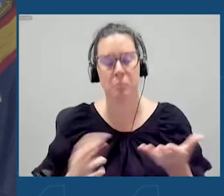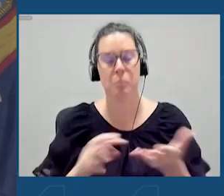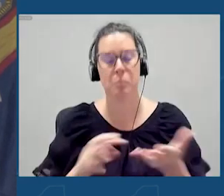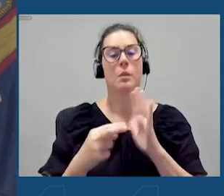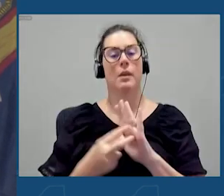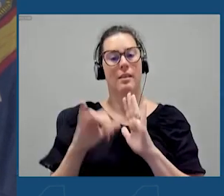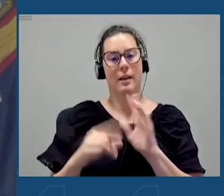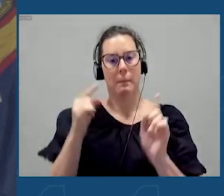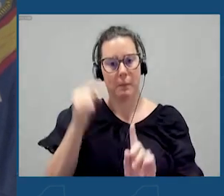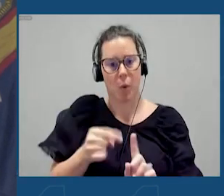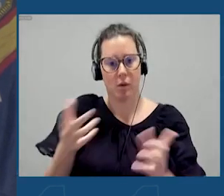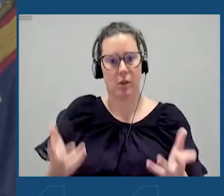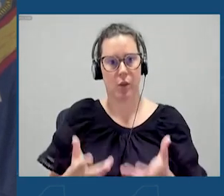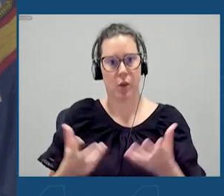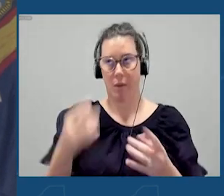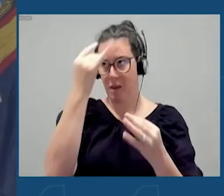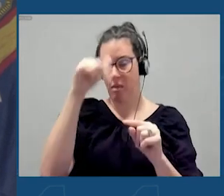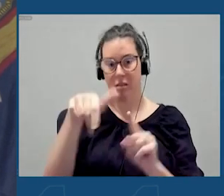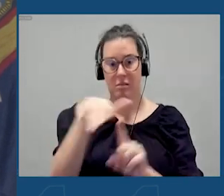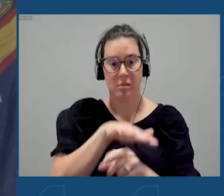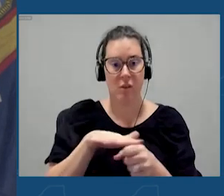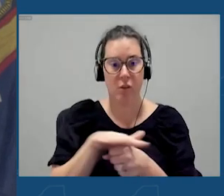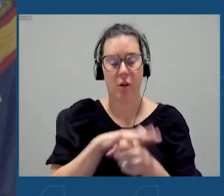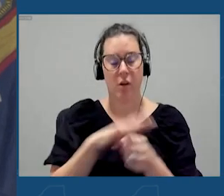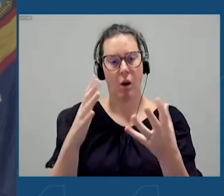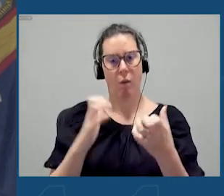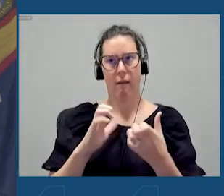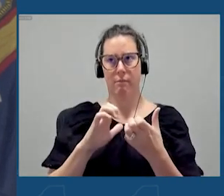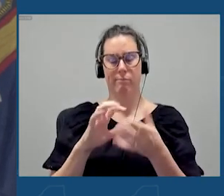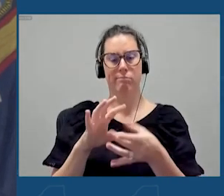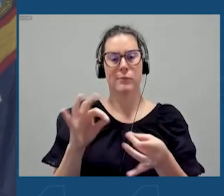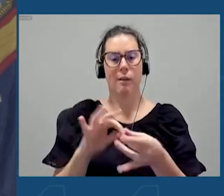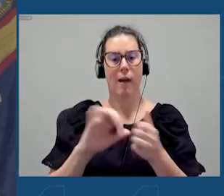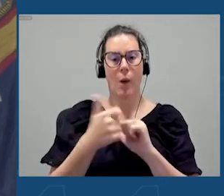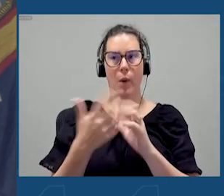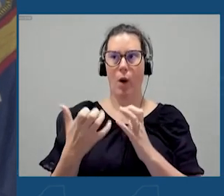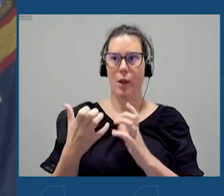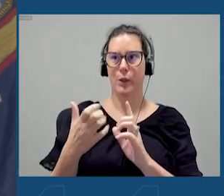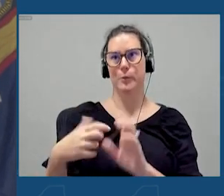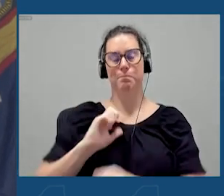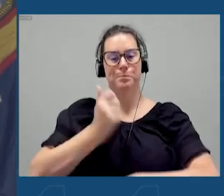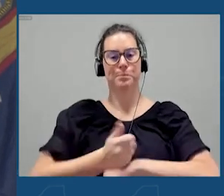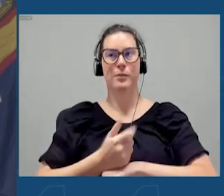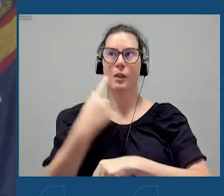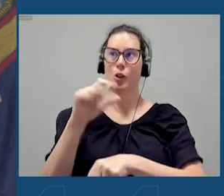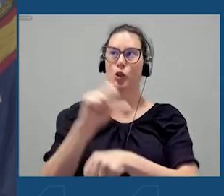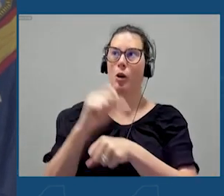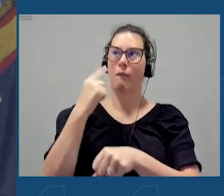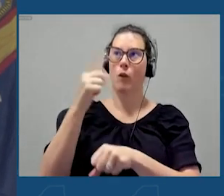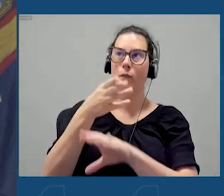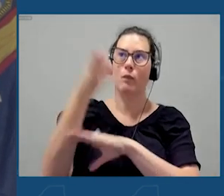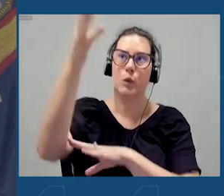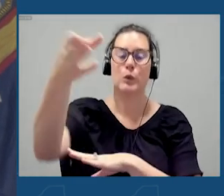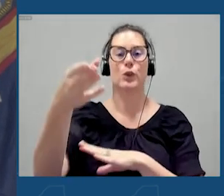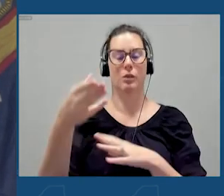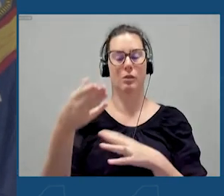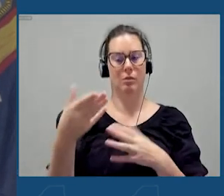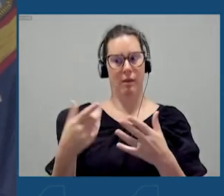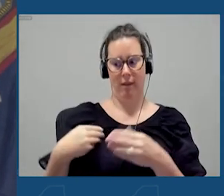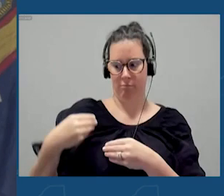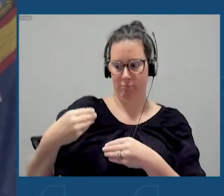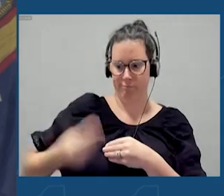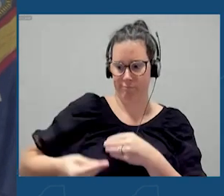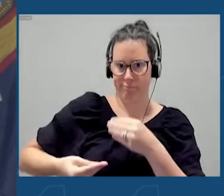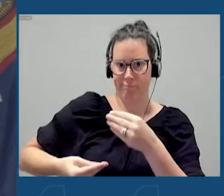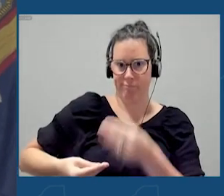well. I talk about how we want to position ourselves for the jobs of the future and for and create generational wealth based on people who stay